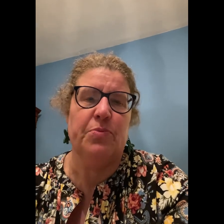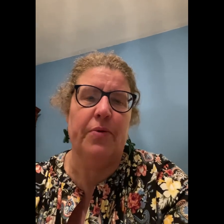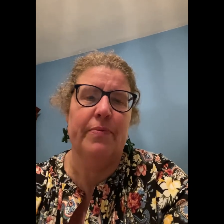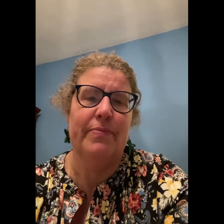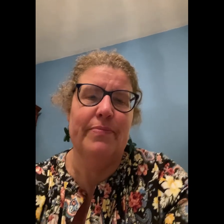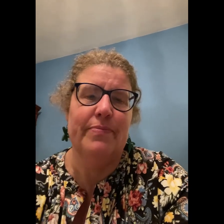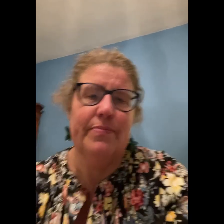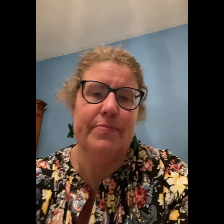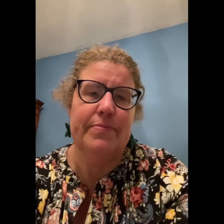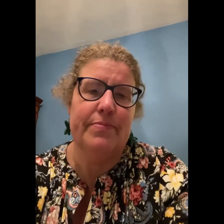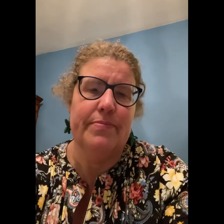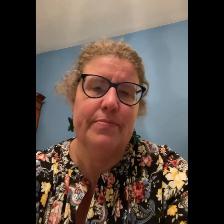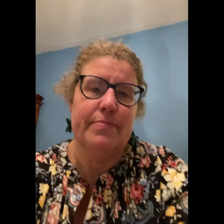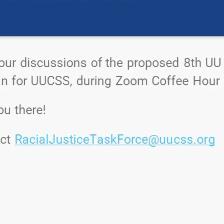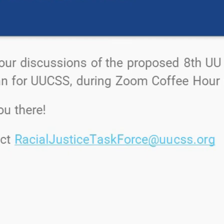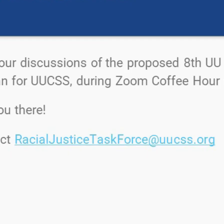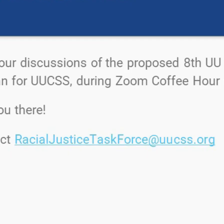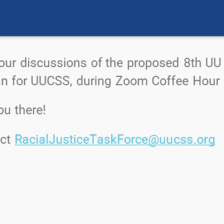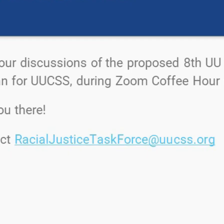Eighth Principle.